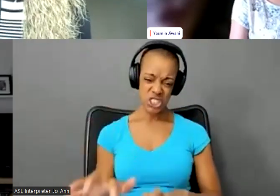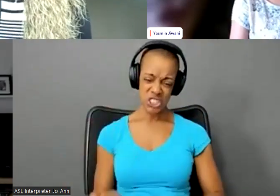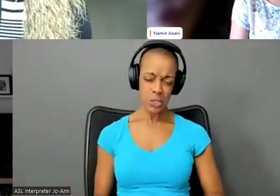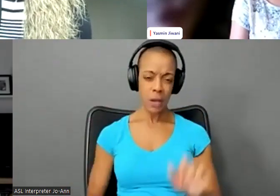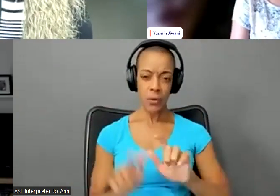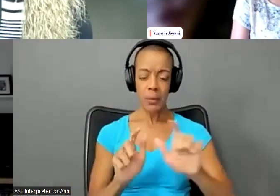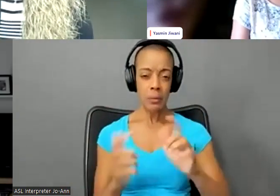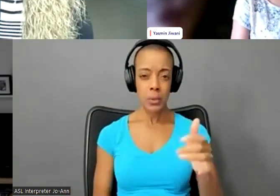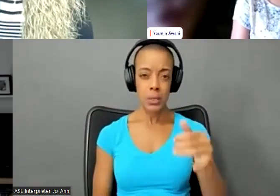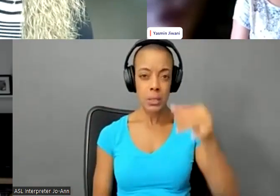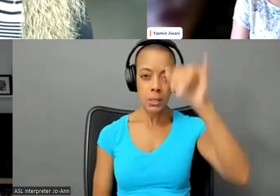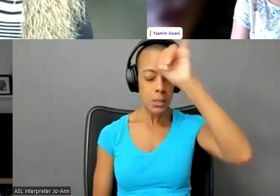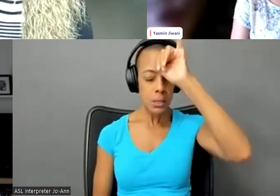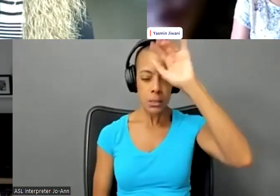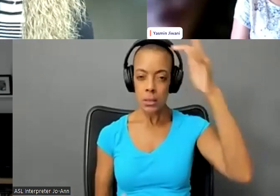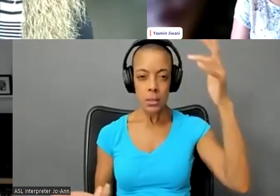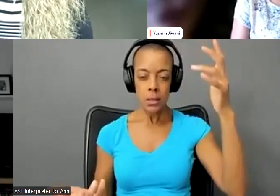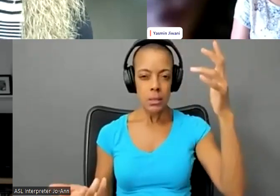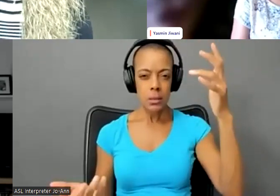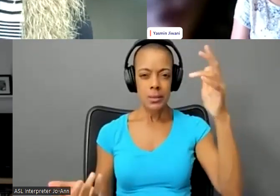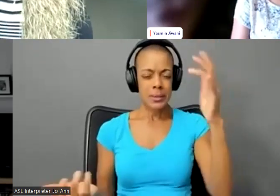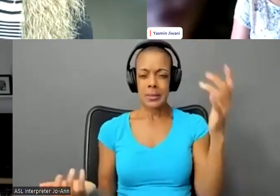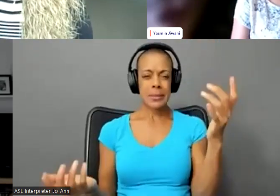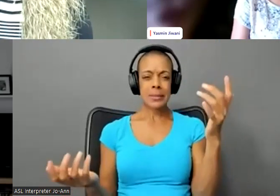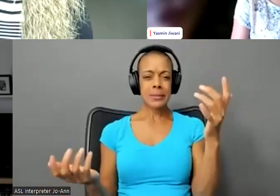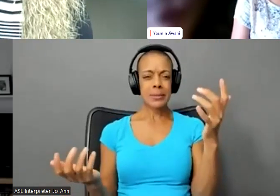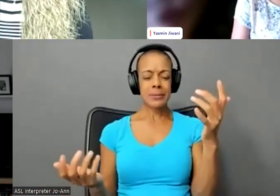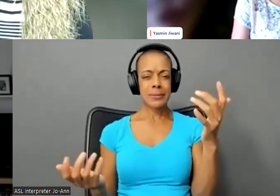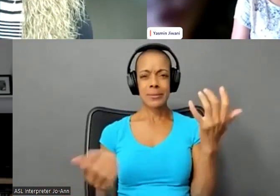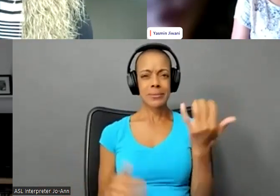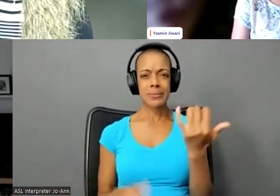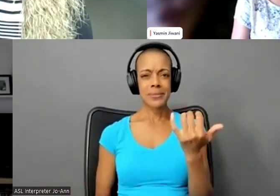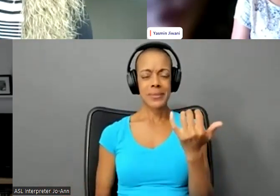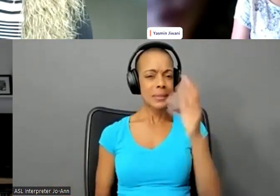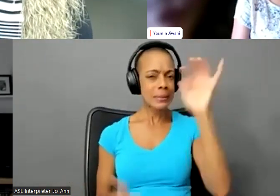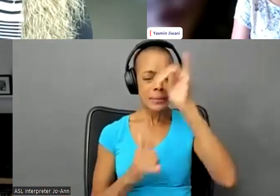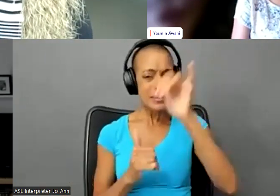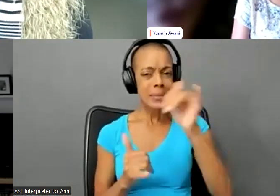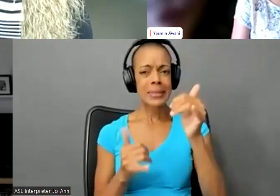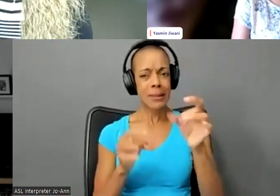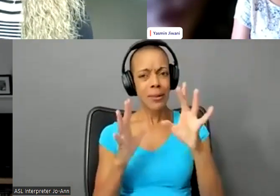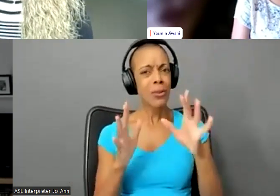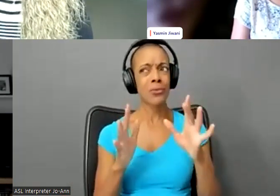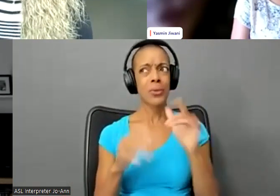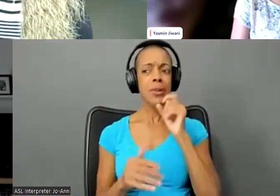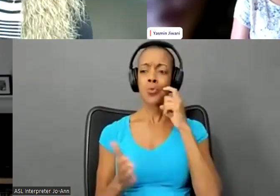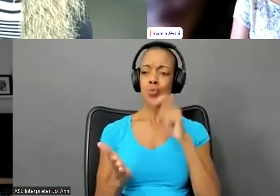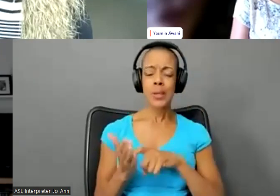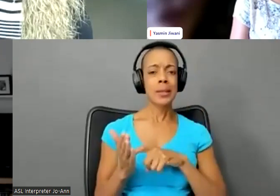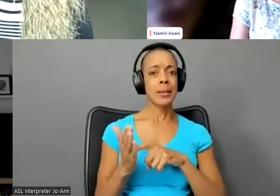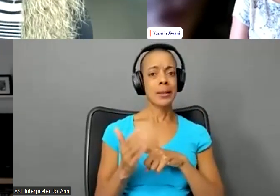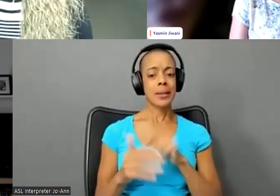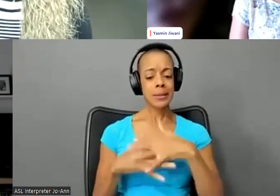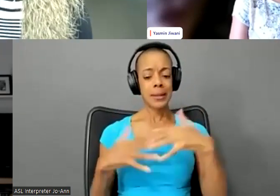the actual realities and beauty of Indigenous women and all that they've contributed